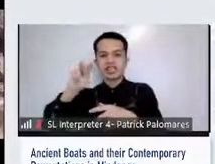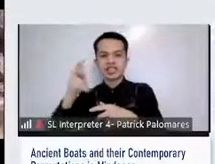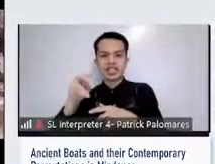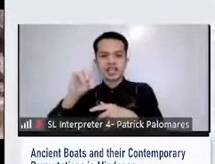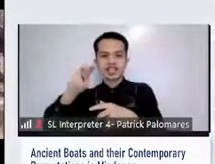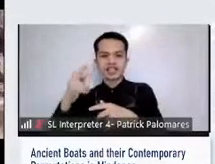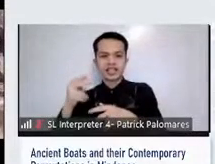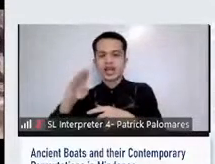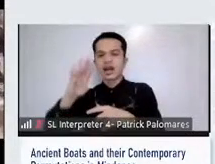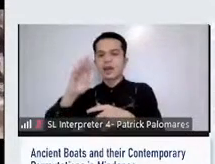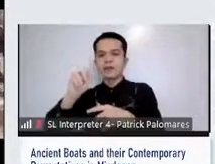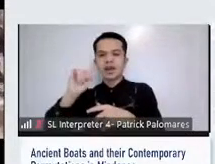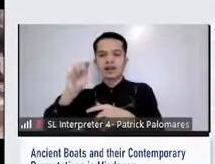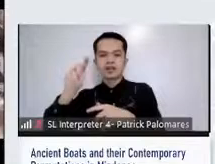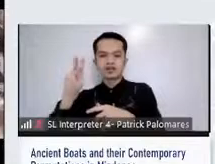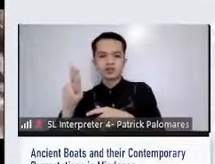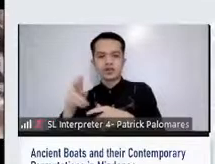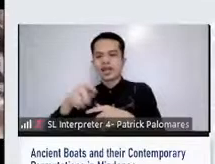Pelang.